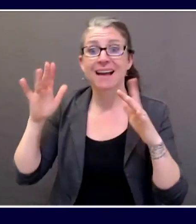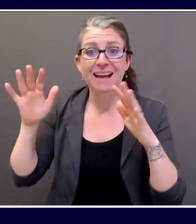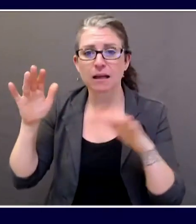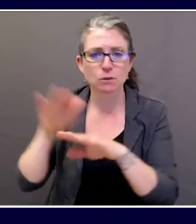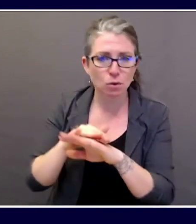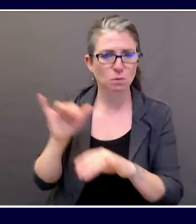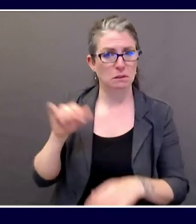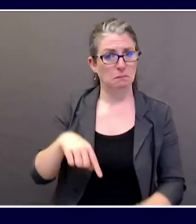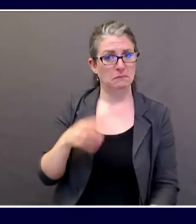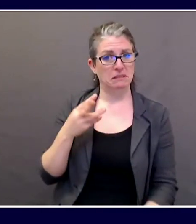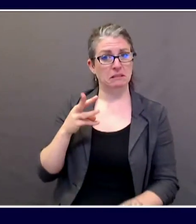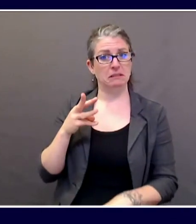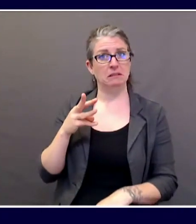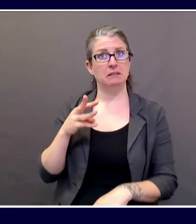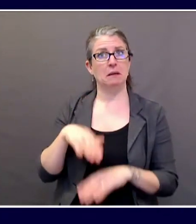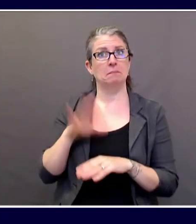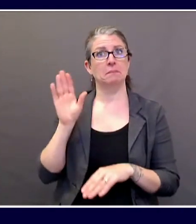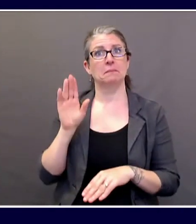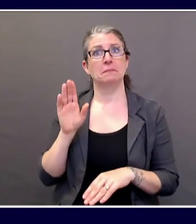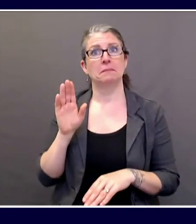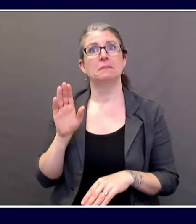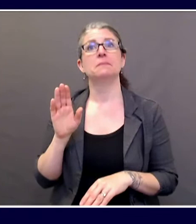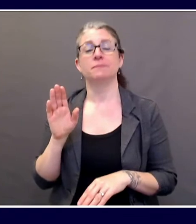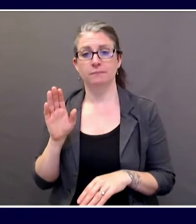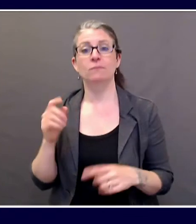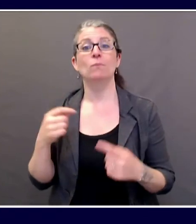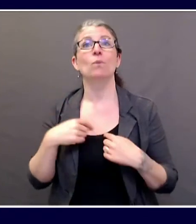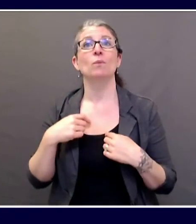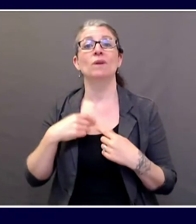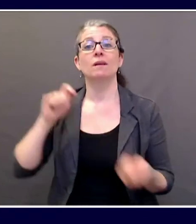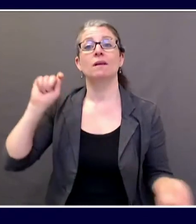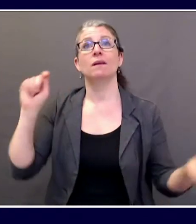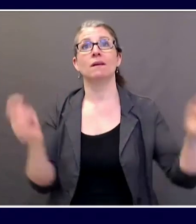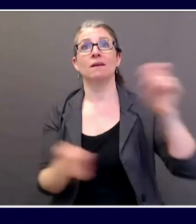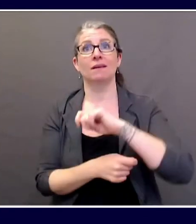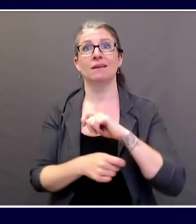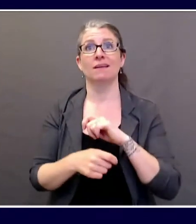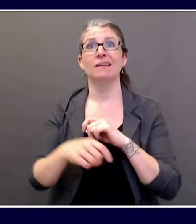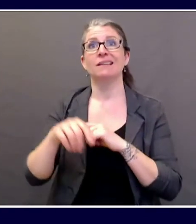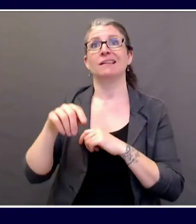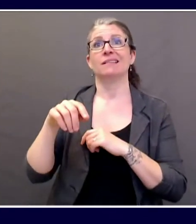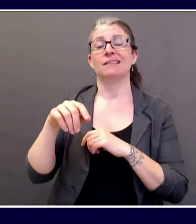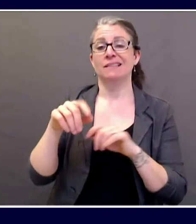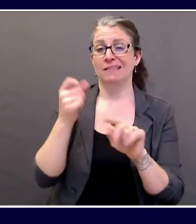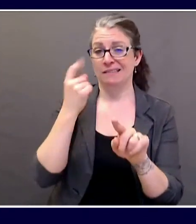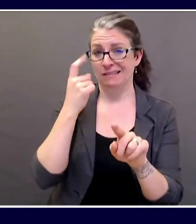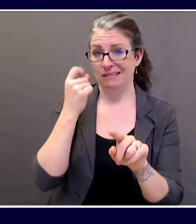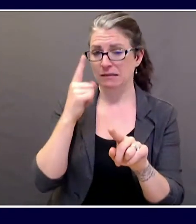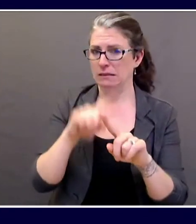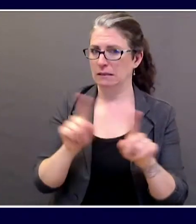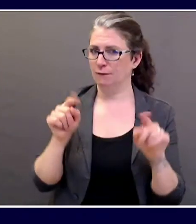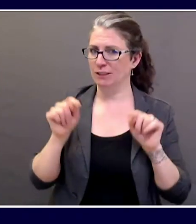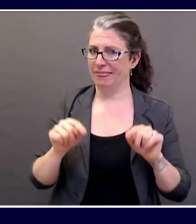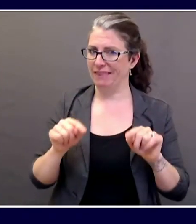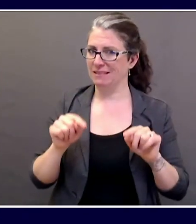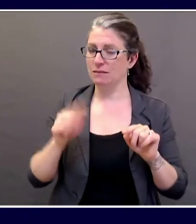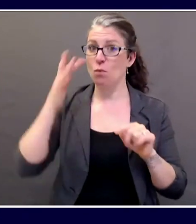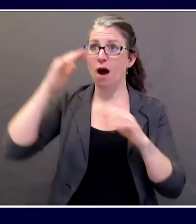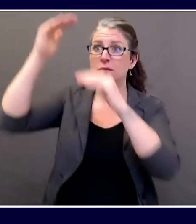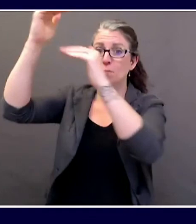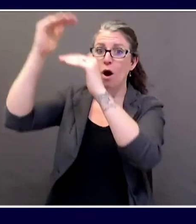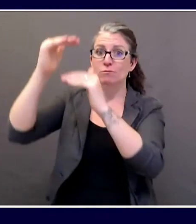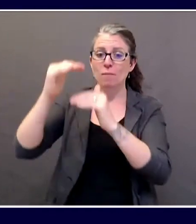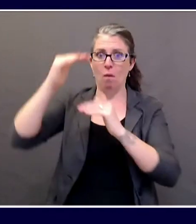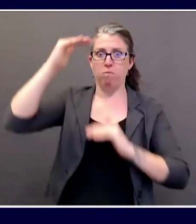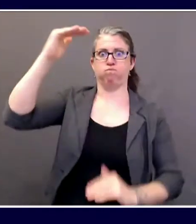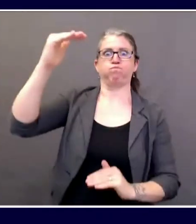groups, when we opened up, those were groups of on the order of 170 to 200,000 people. So I think that sustained demand is going to stay